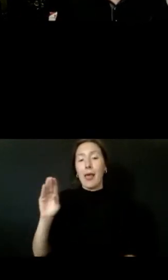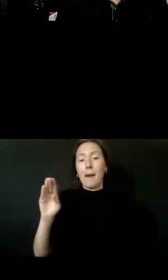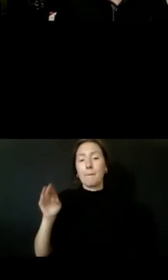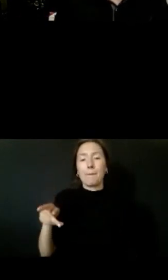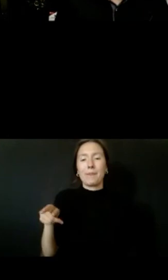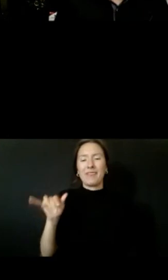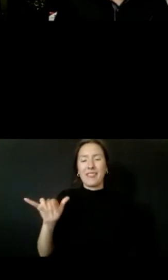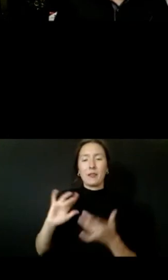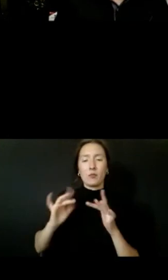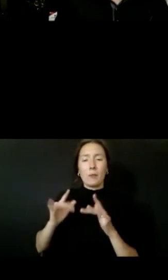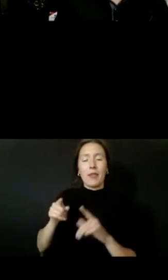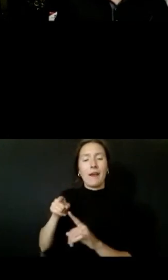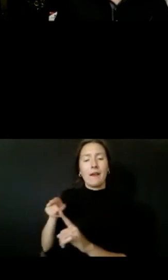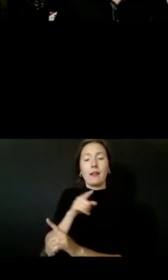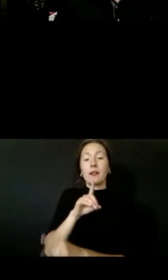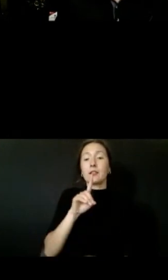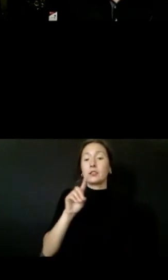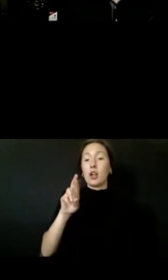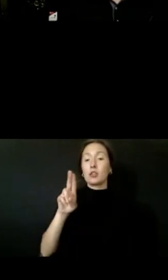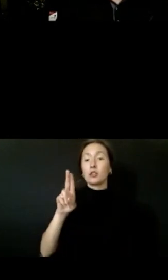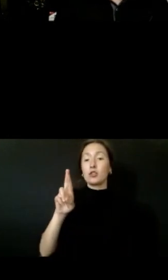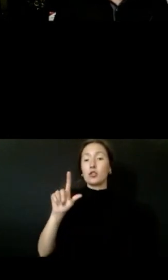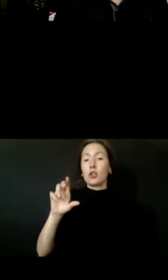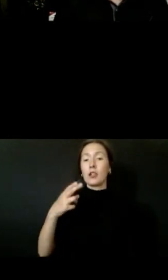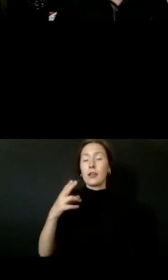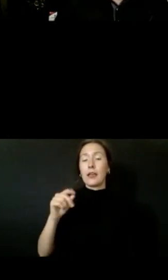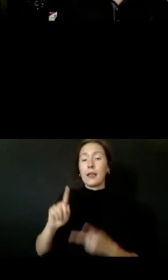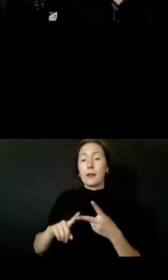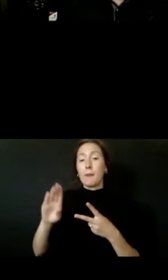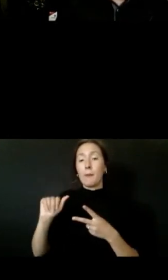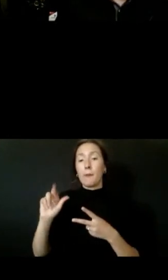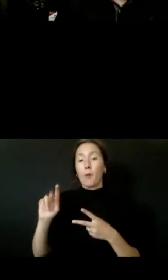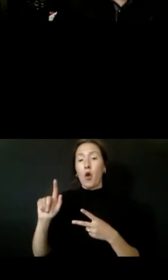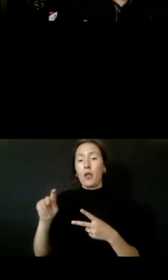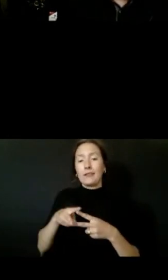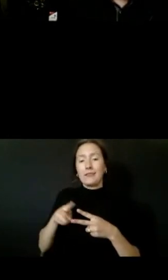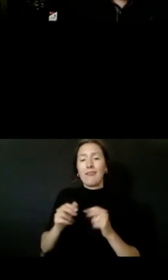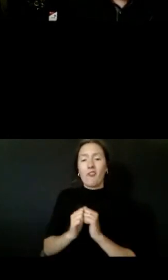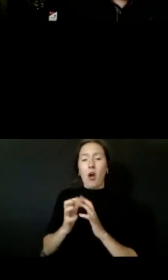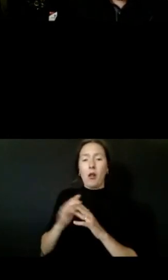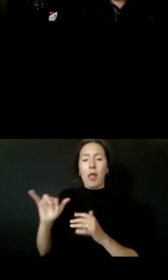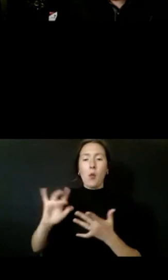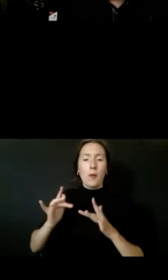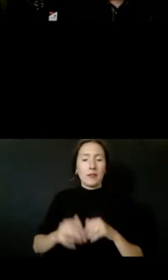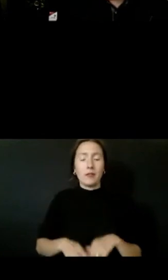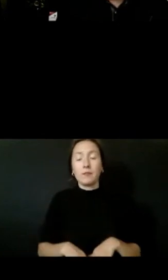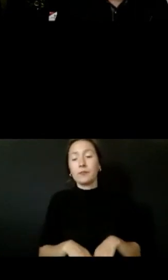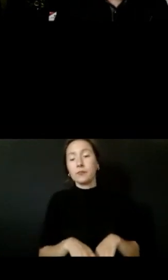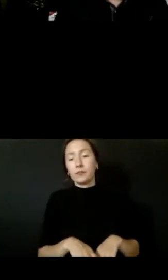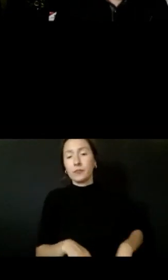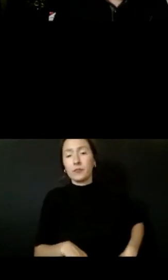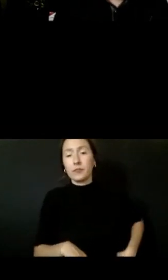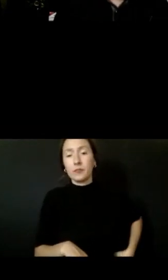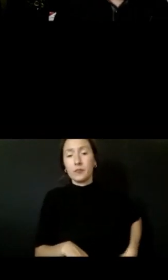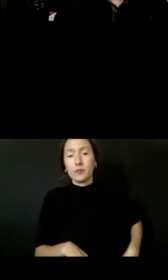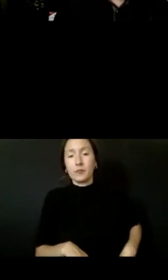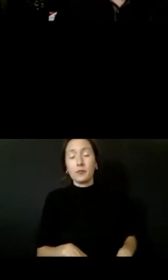I'm gonna paste in a link to the Unite Design Lab that Dr. Ehrlich and Dr. Mm-hmm.